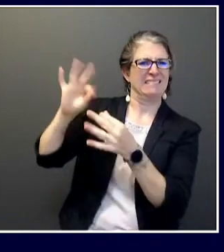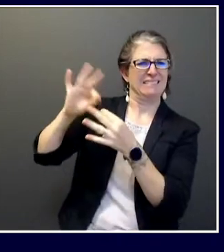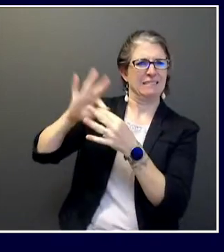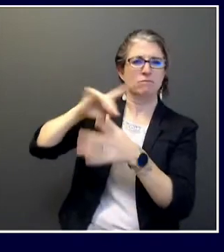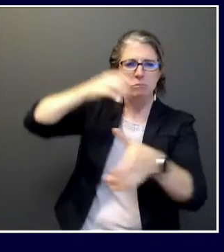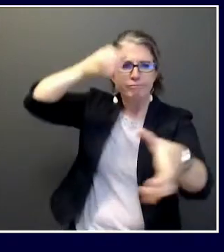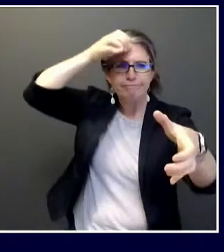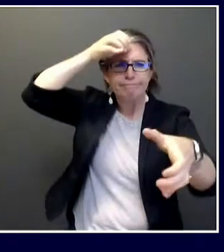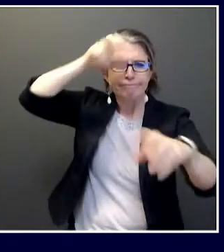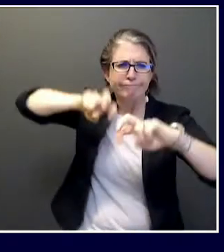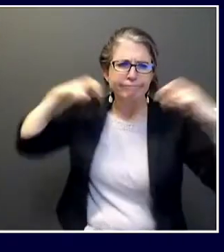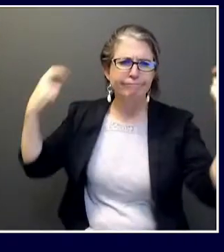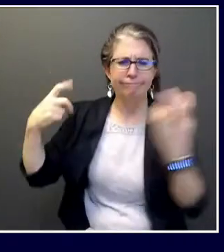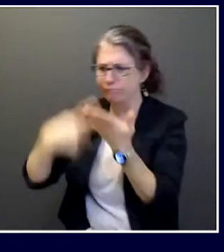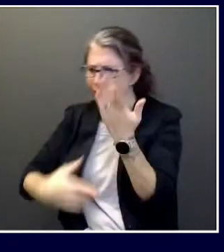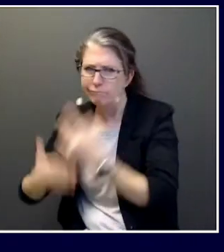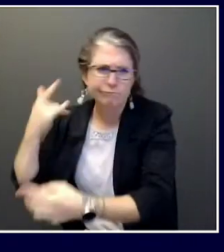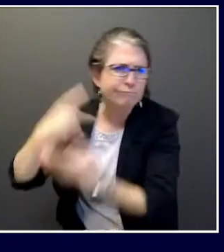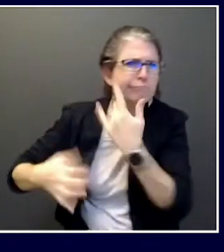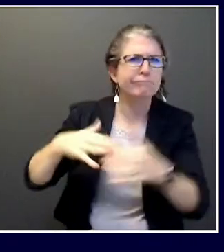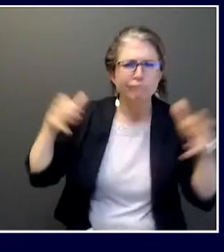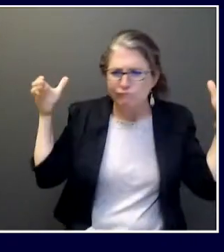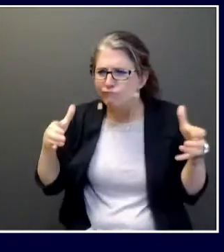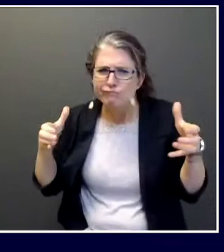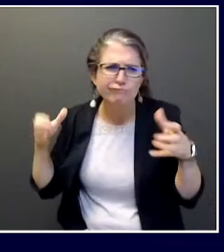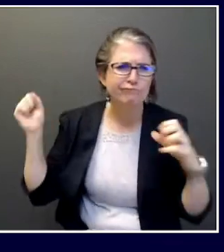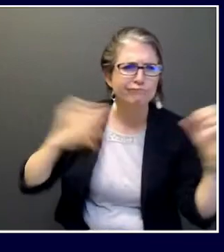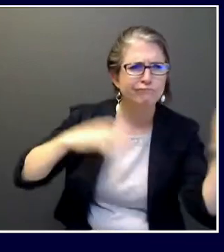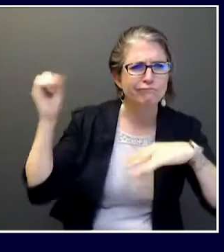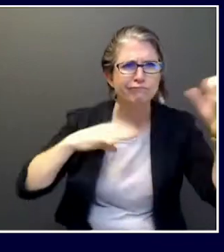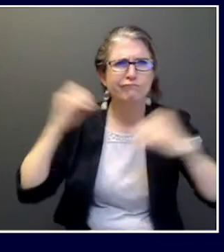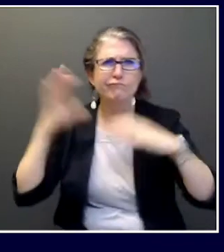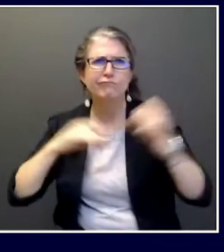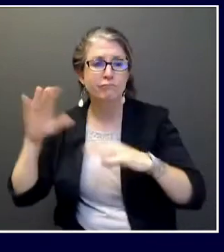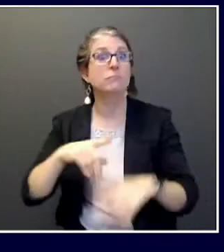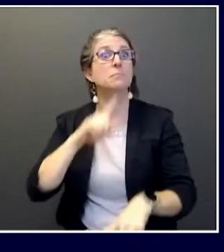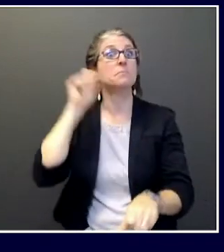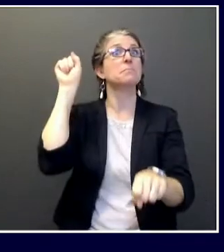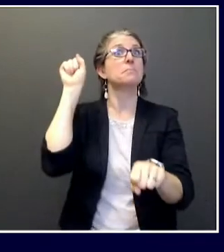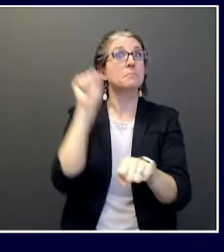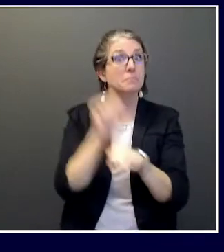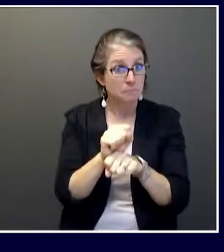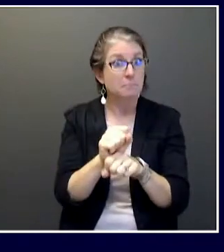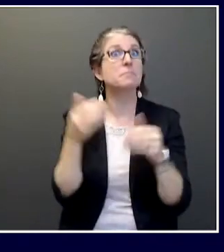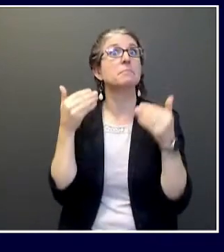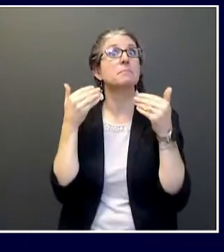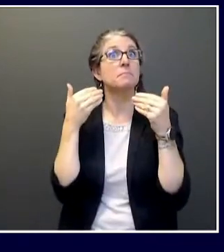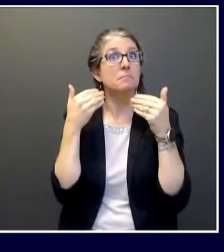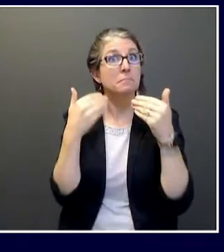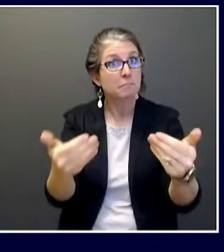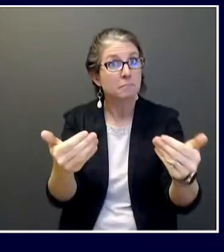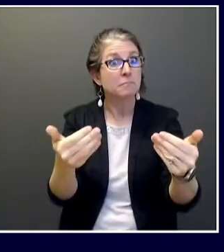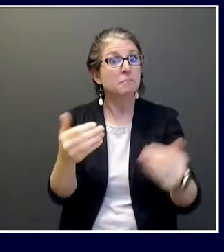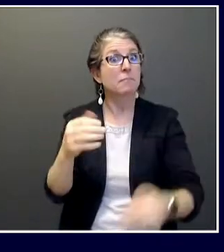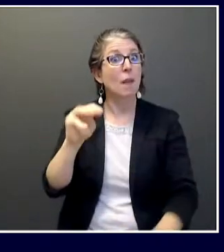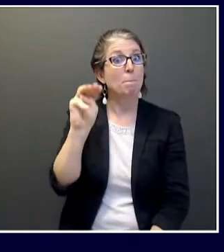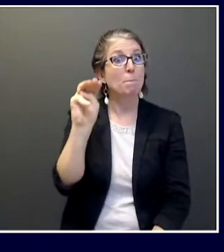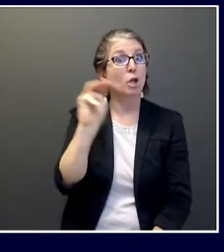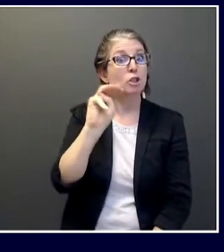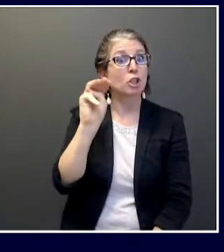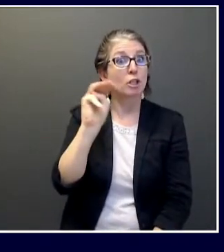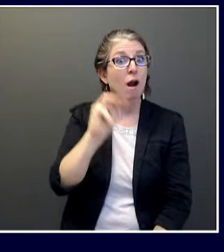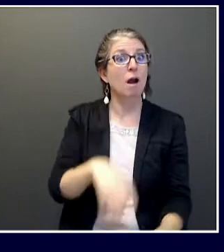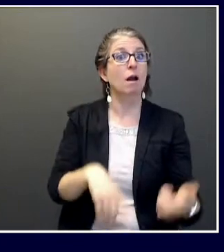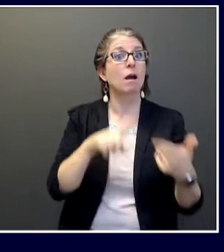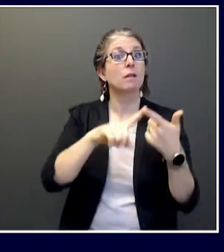for individuals who got their Moderna shot or their J&J shot. This meeting comes on the heels of meetings that